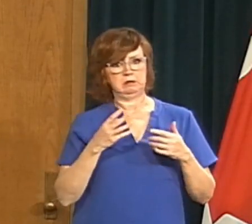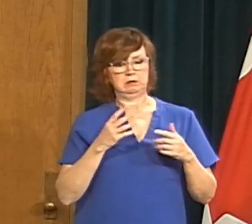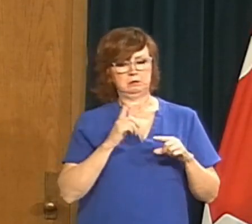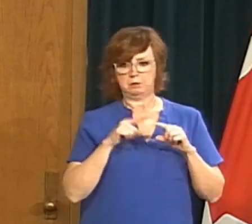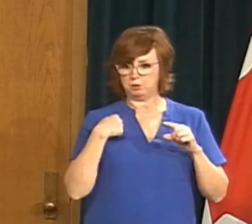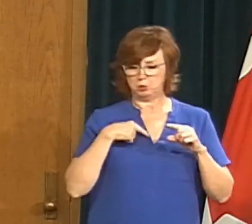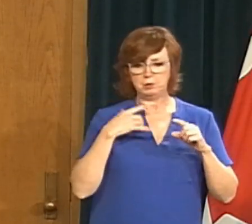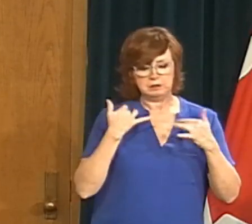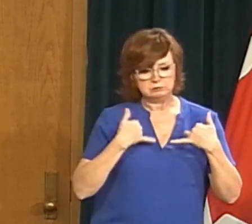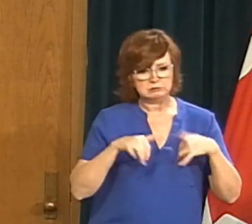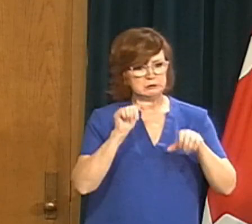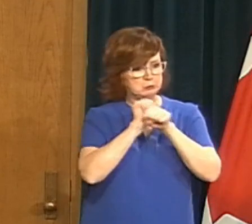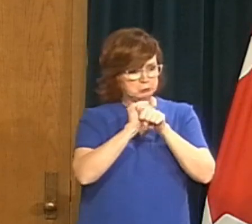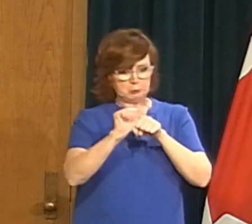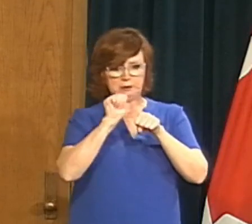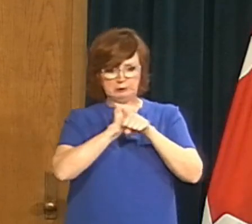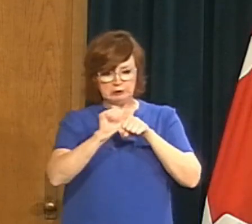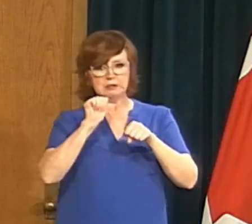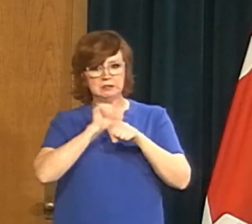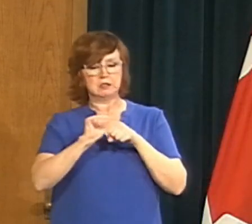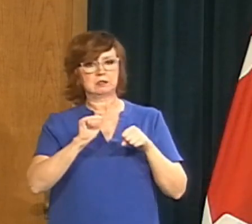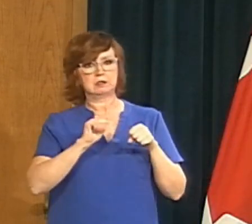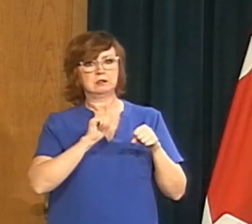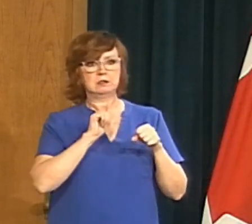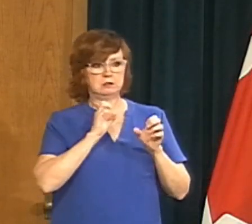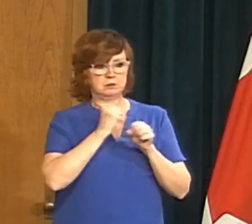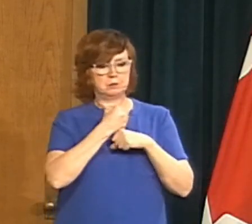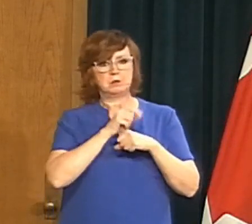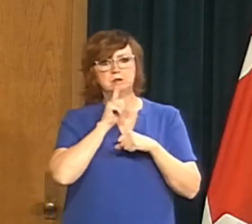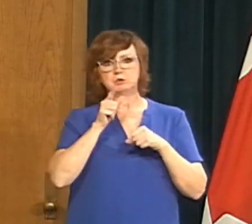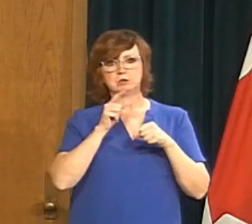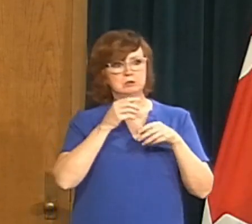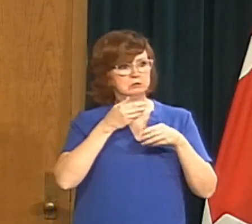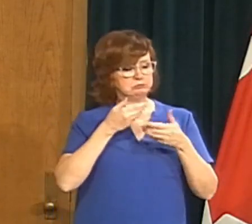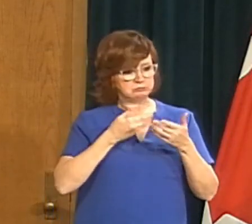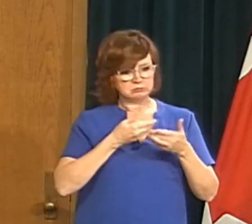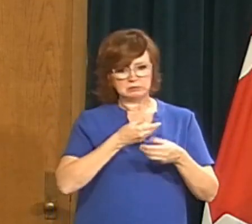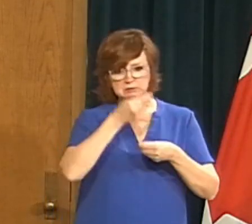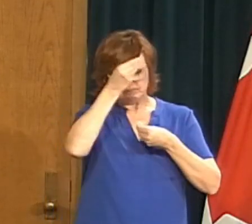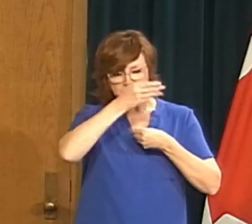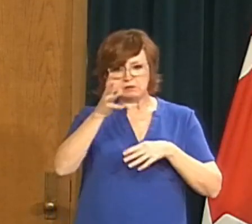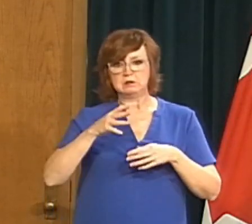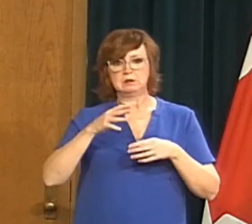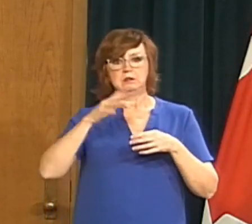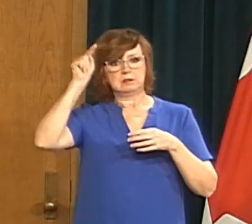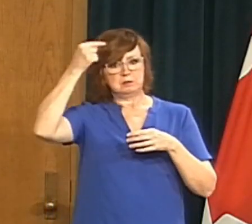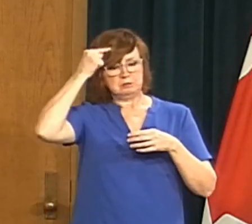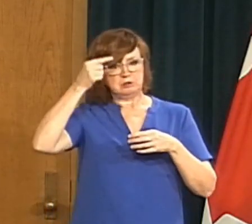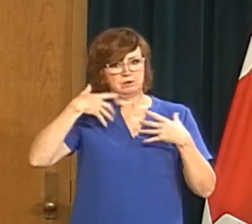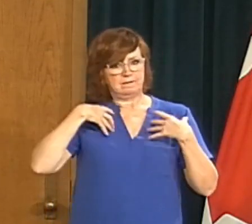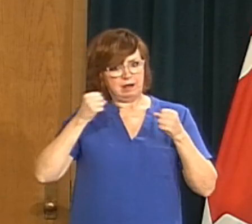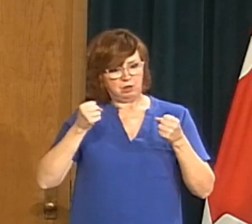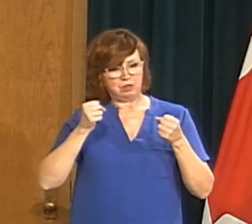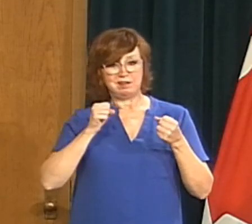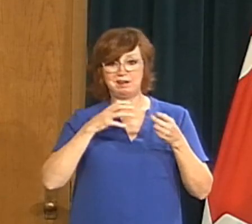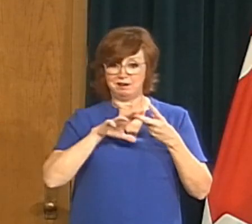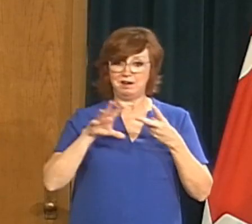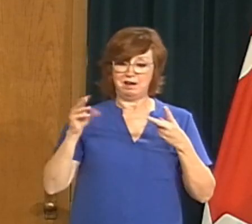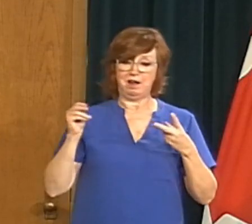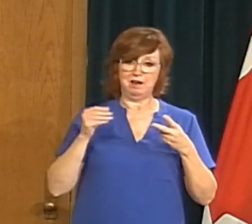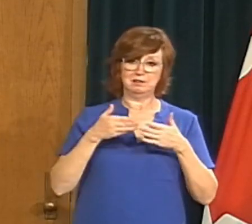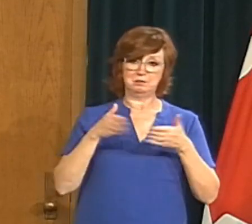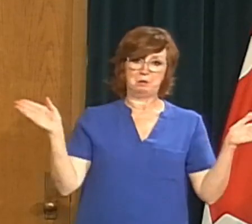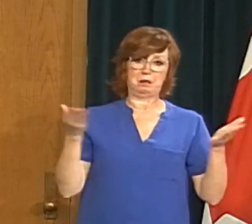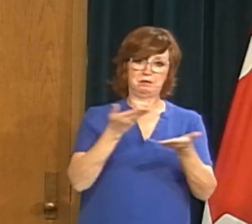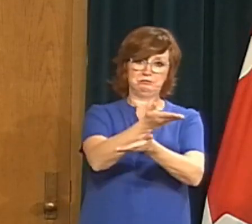to ensure that access is being provided not only to the Minister of Health, but also to the people of the province. This is a conversation